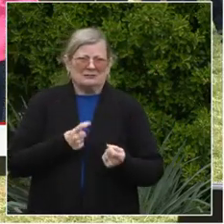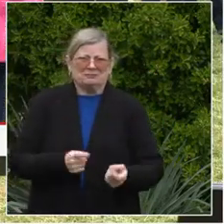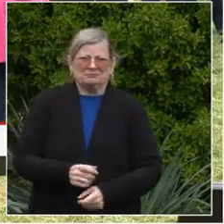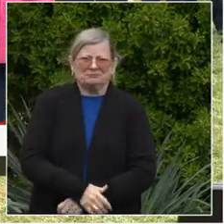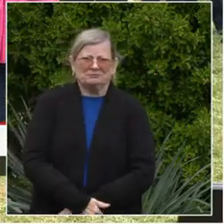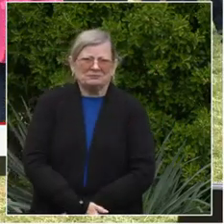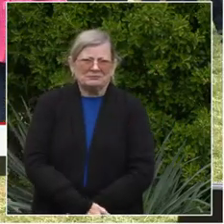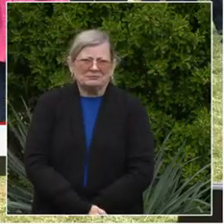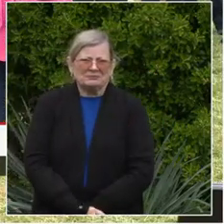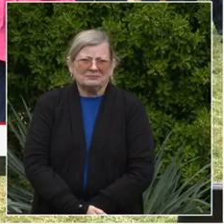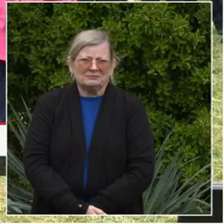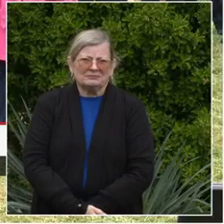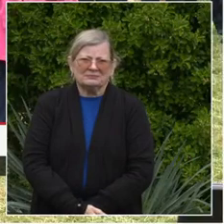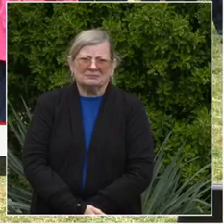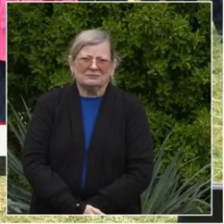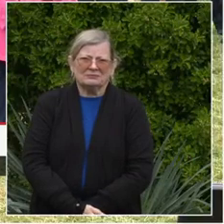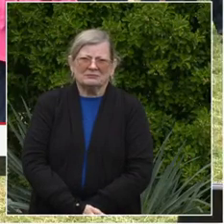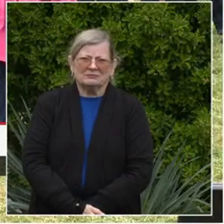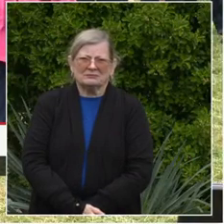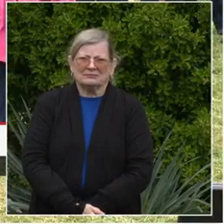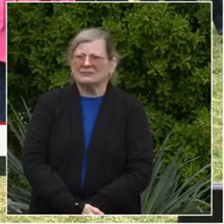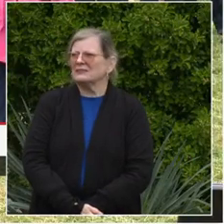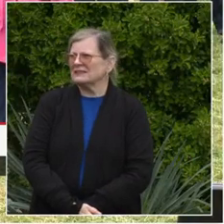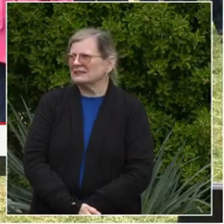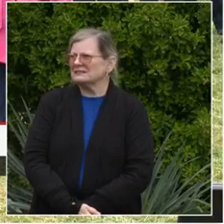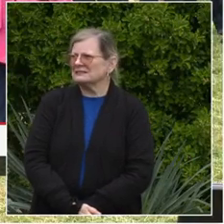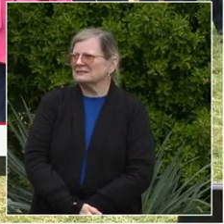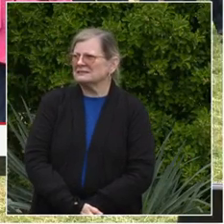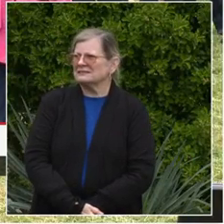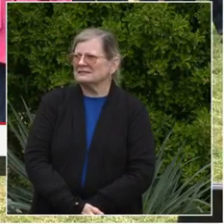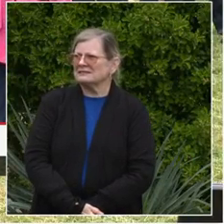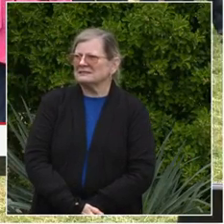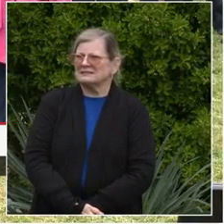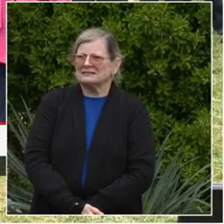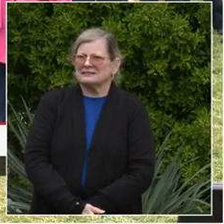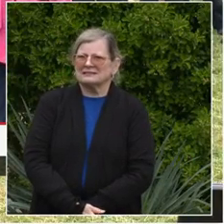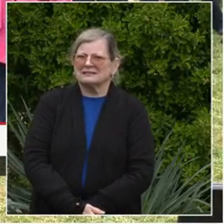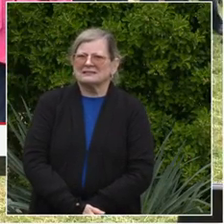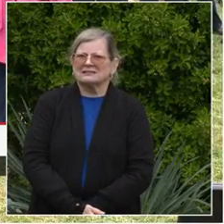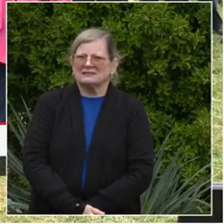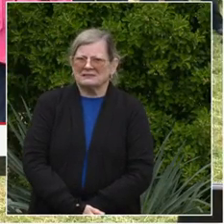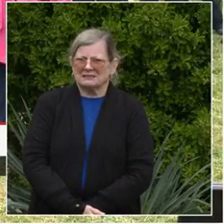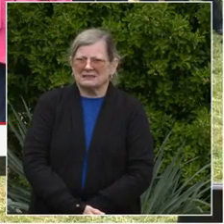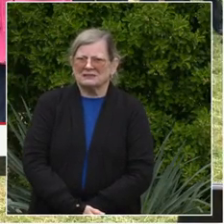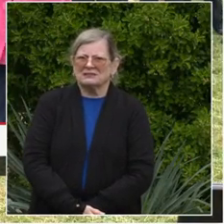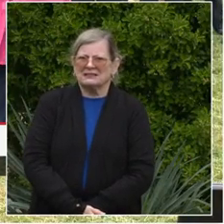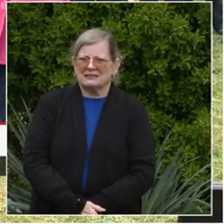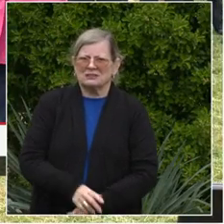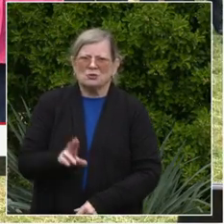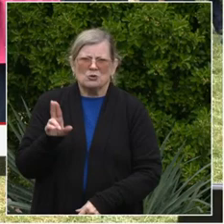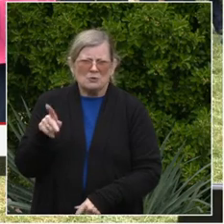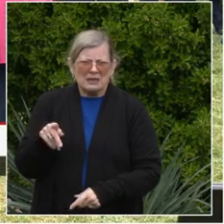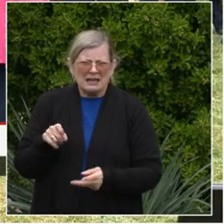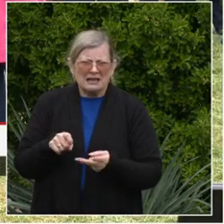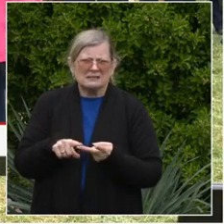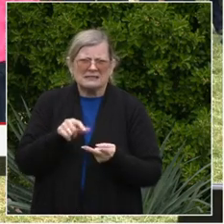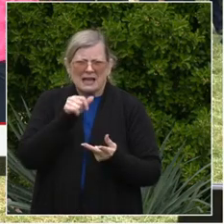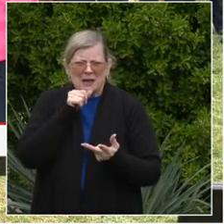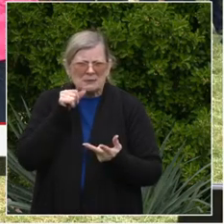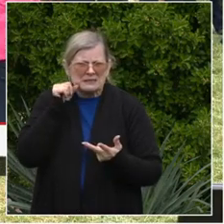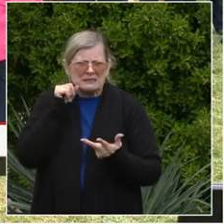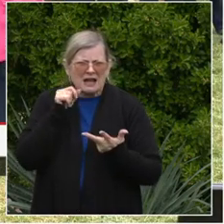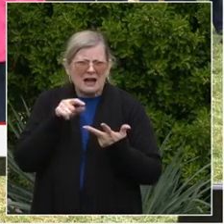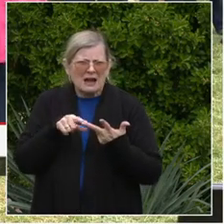Could delivery systems, UPS, Amazon, when they deliver a package, could they please ring the doorbell if there's a